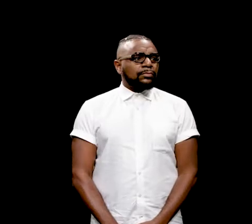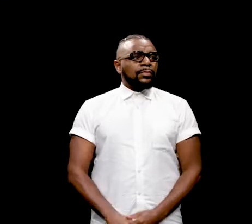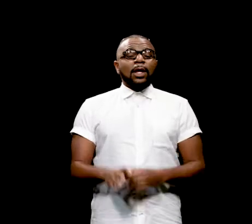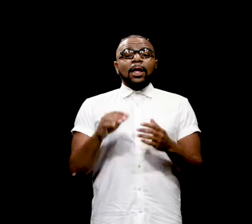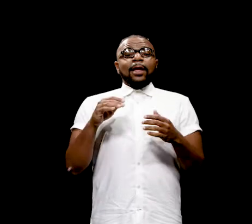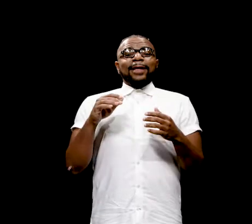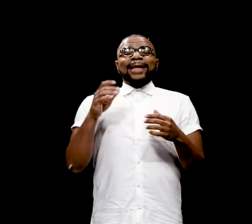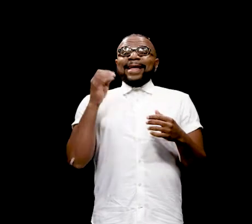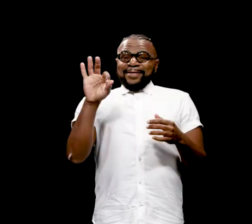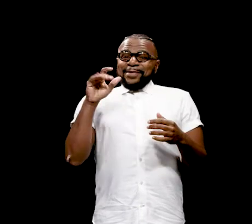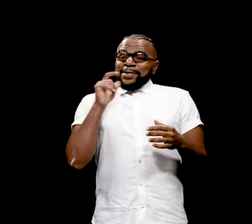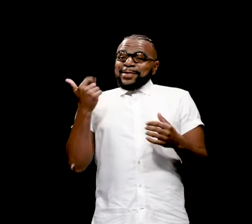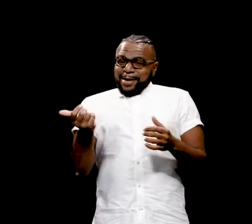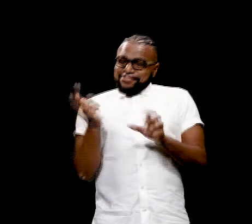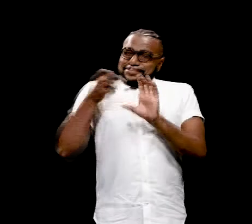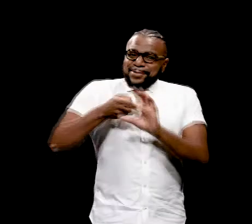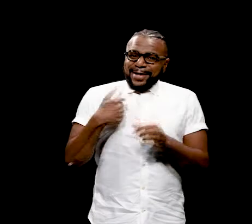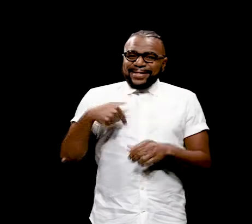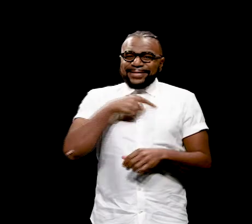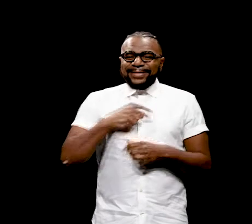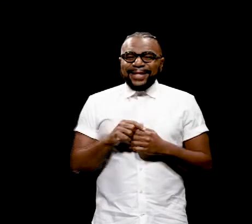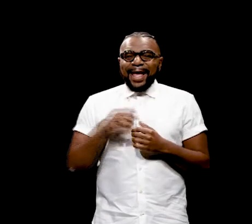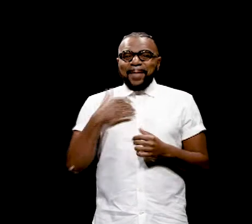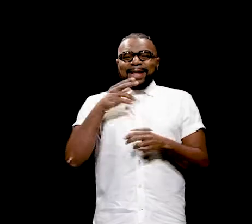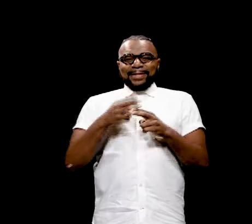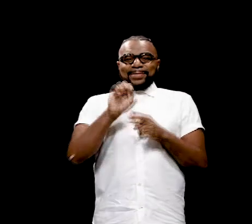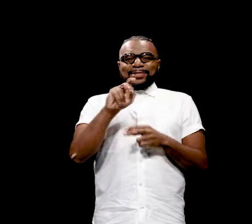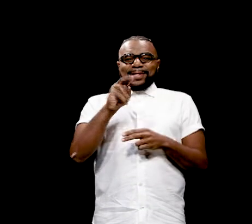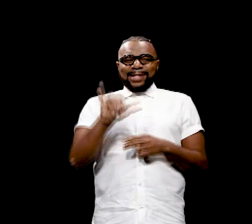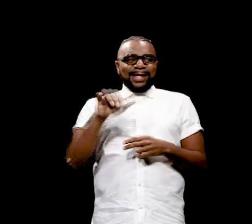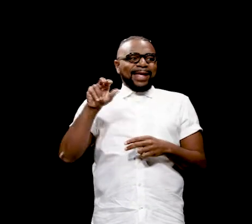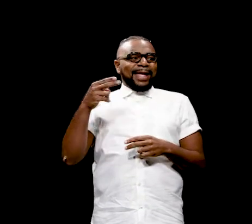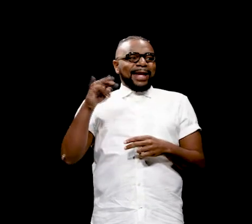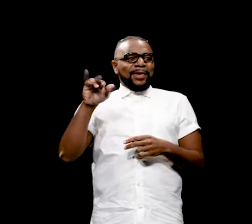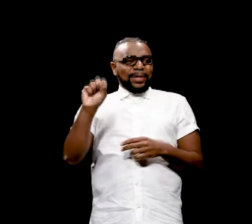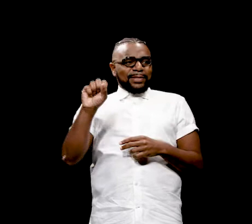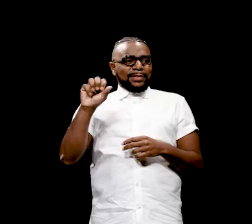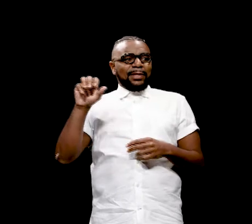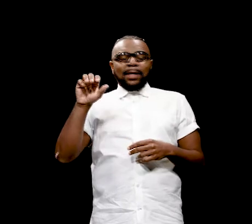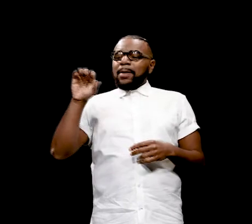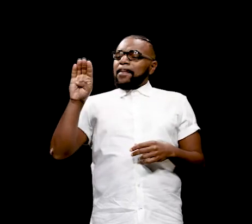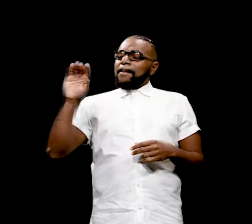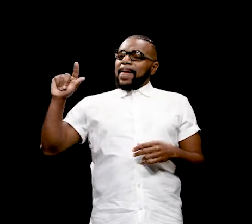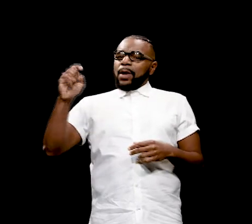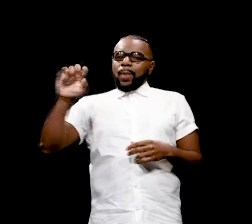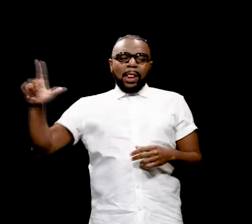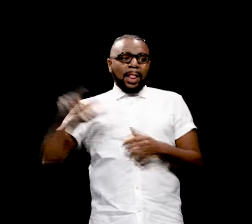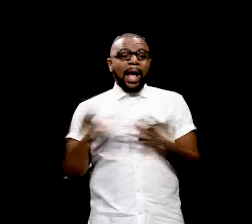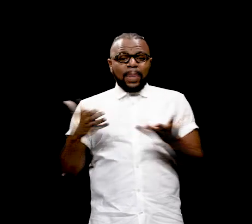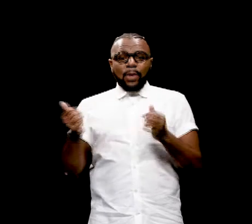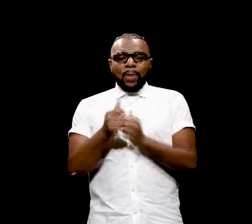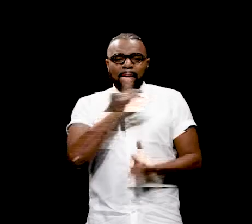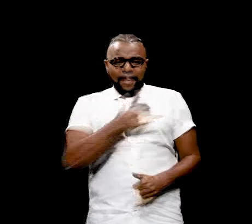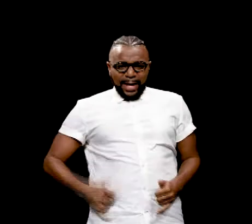If you're just tuning in, I'm Shani Harris-Bagwell, Political Director of Imagine Black, formerly PAALF, and I'm here with Mayor Ted